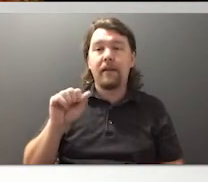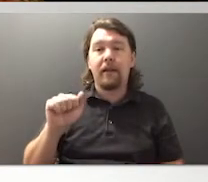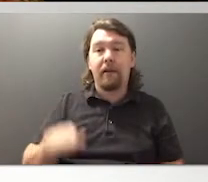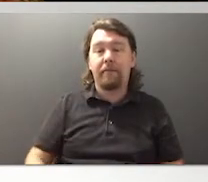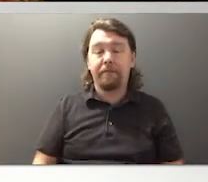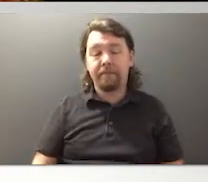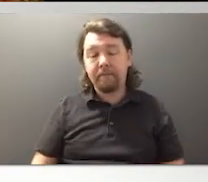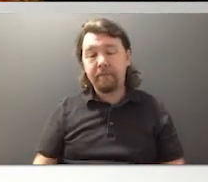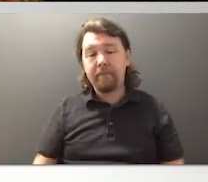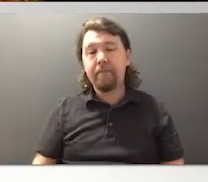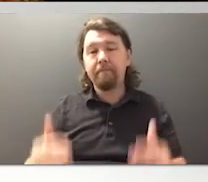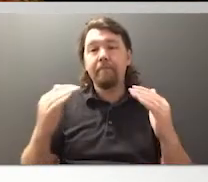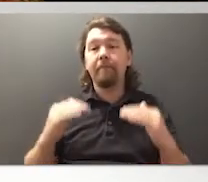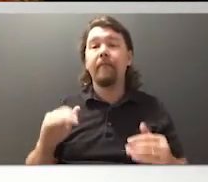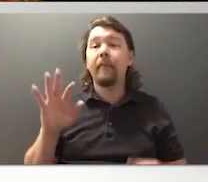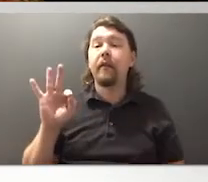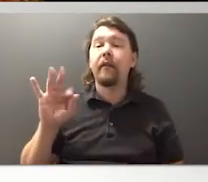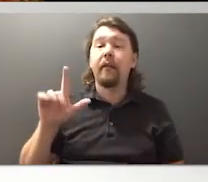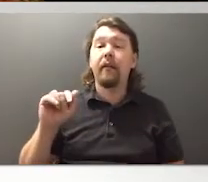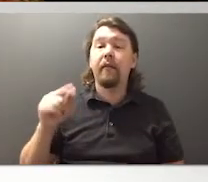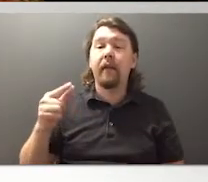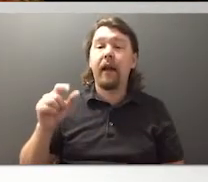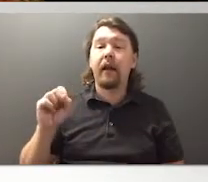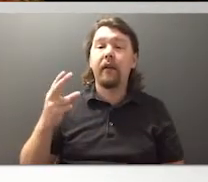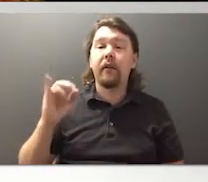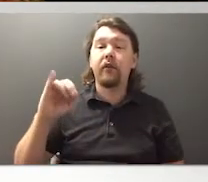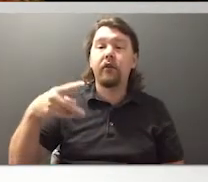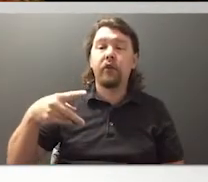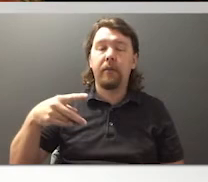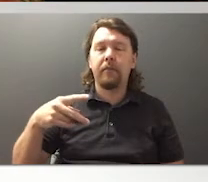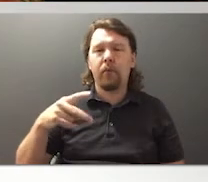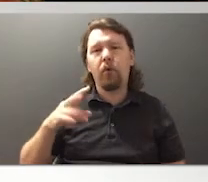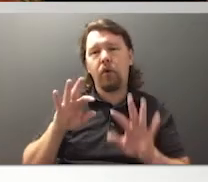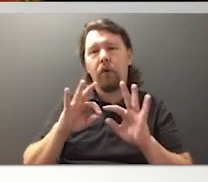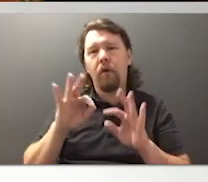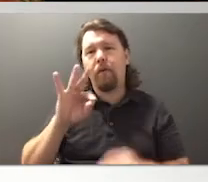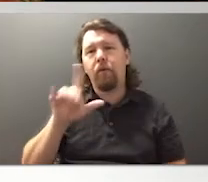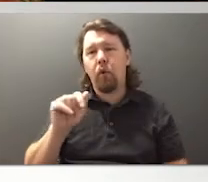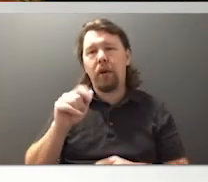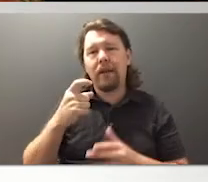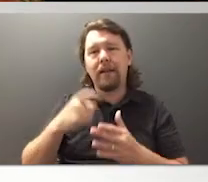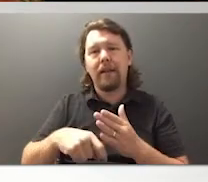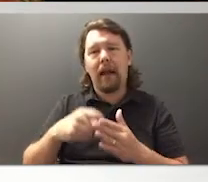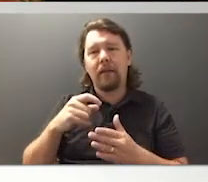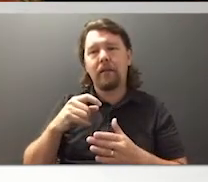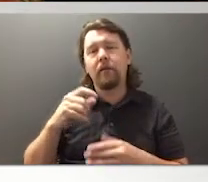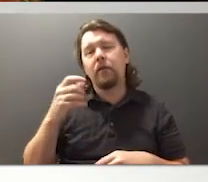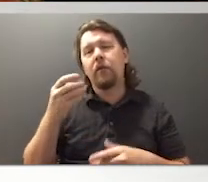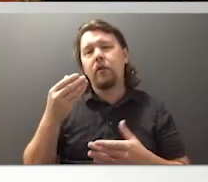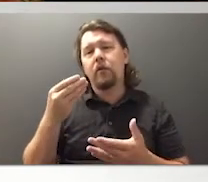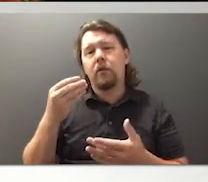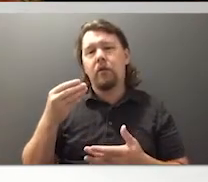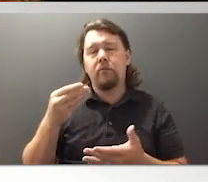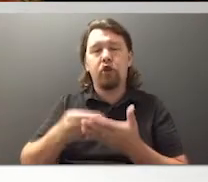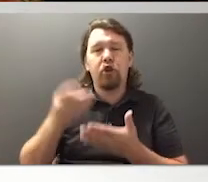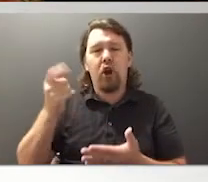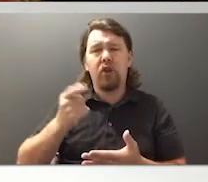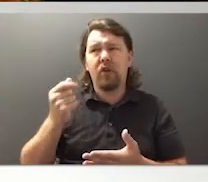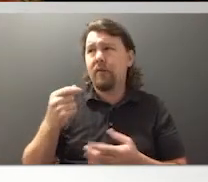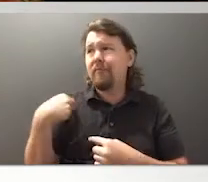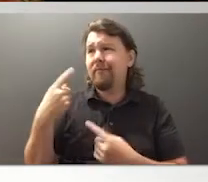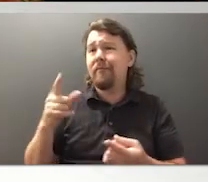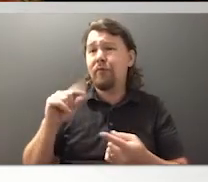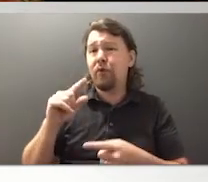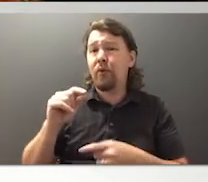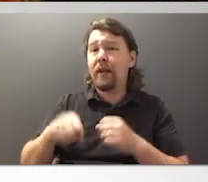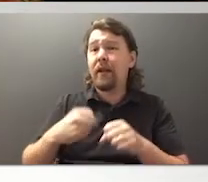Our flagship scholarship is the Florida Tax Credit Scholarship, and that has been in place nearly 20 years now. I think we're coming up on our